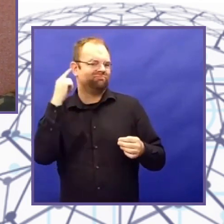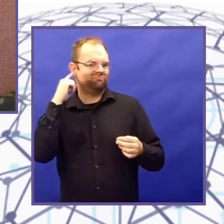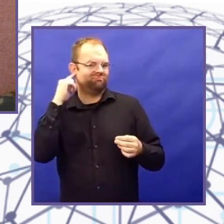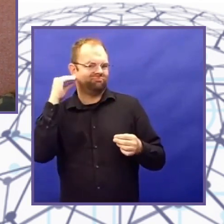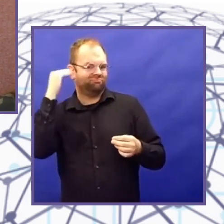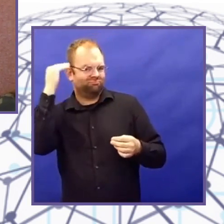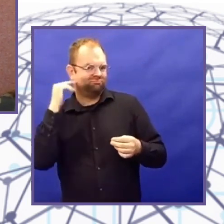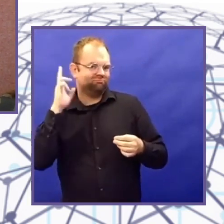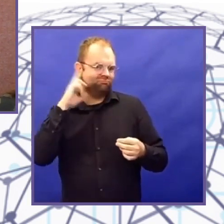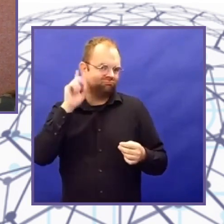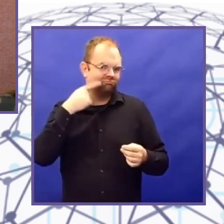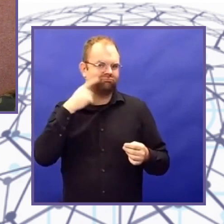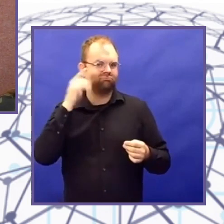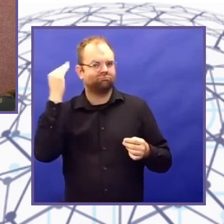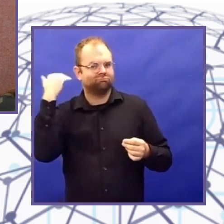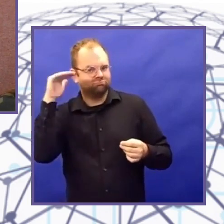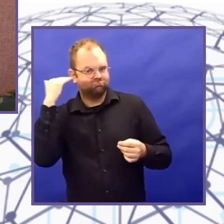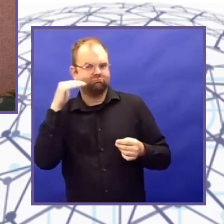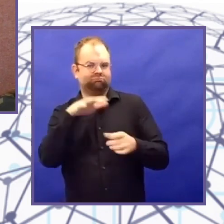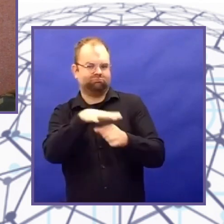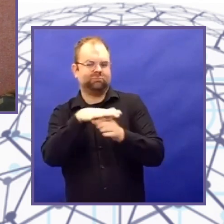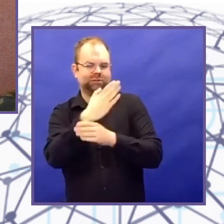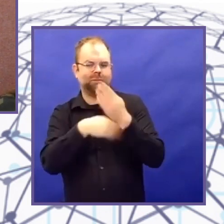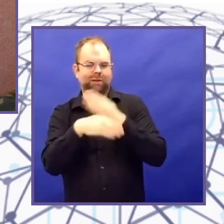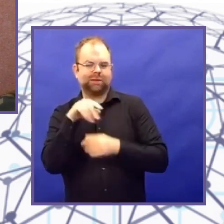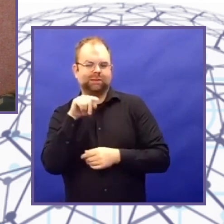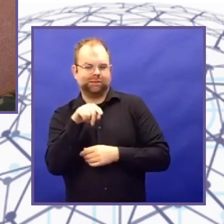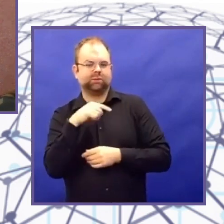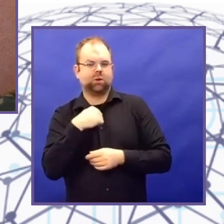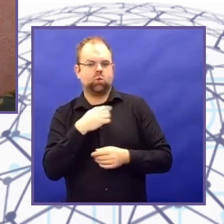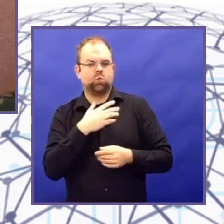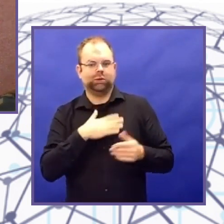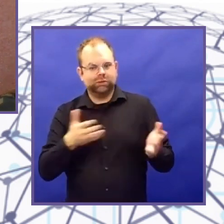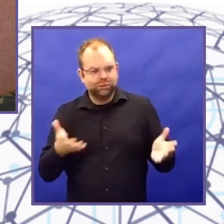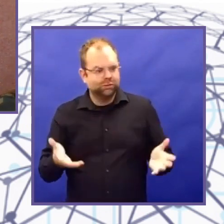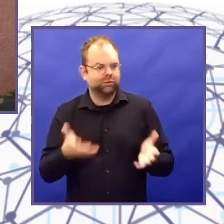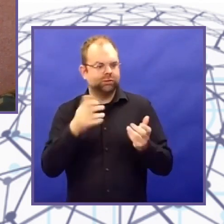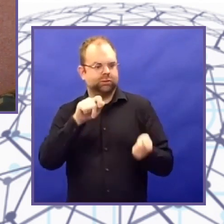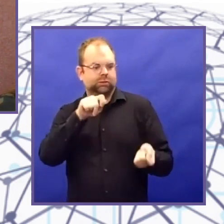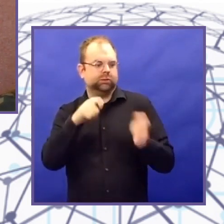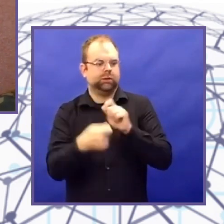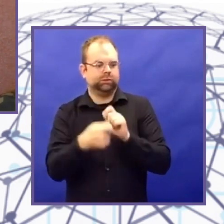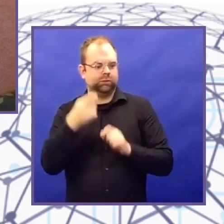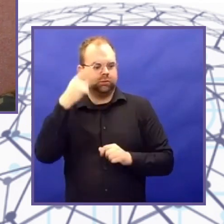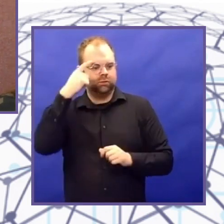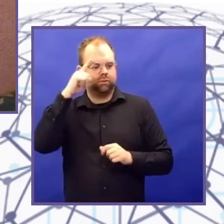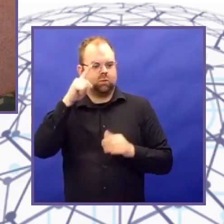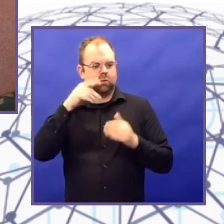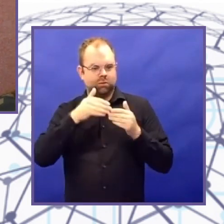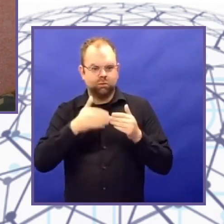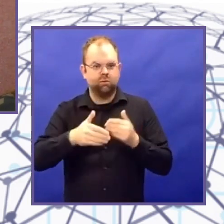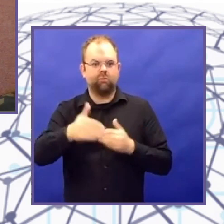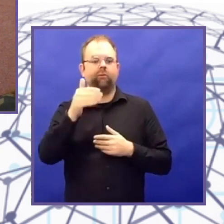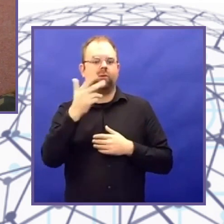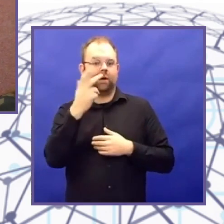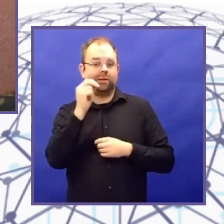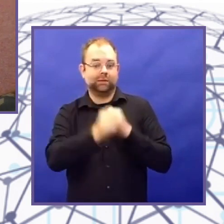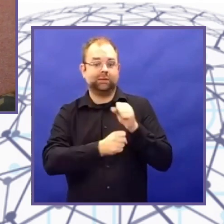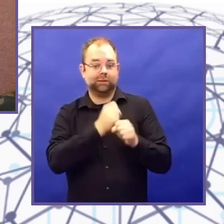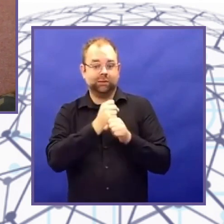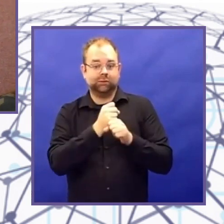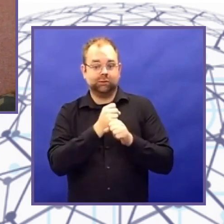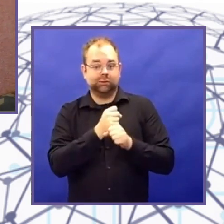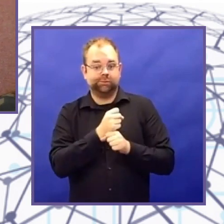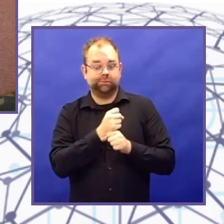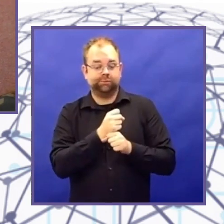Have I achieved what I set out to achieve? Certainly not. Change has been slow. We've done a